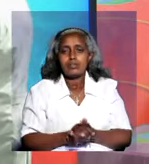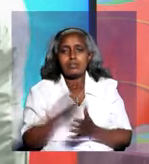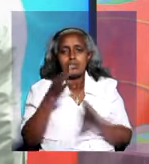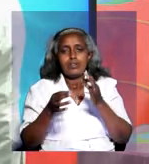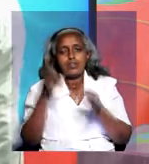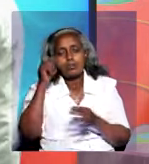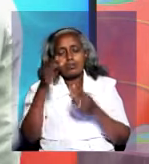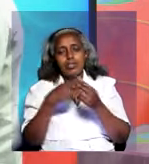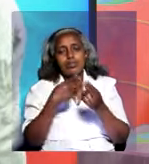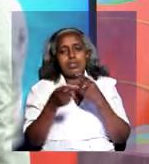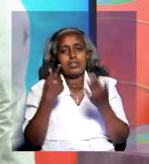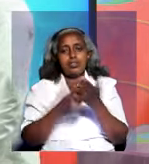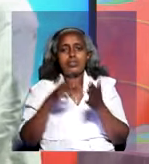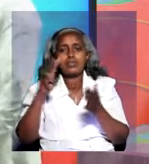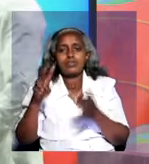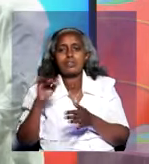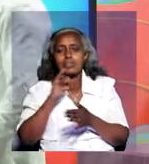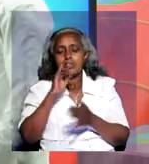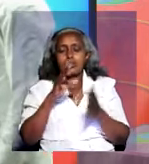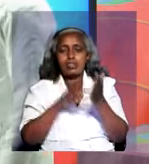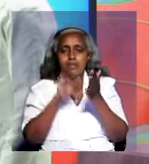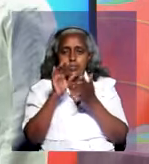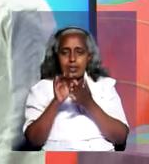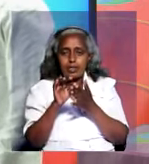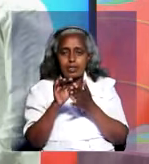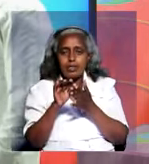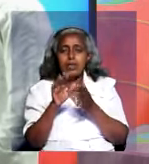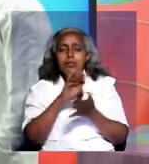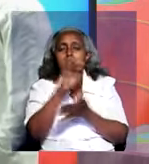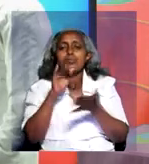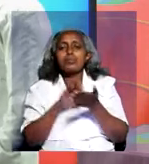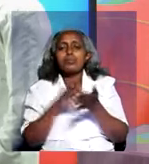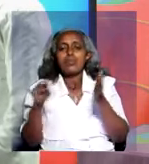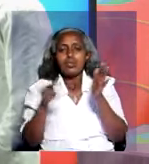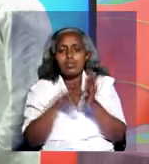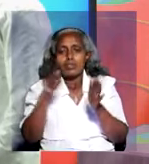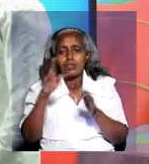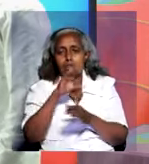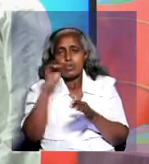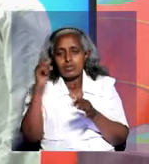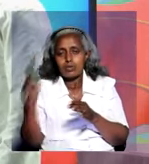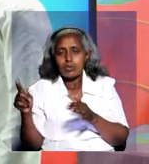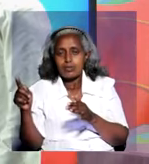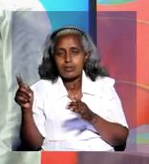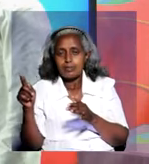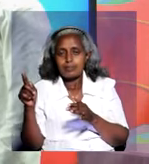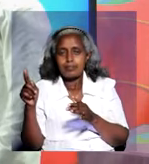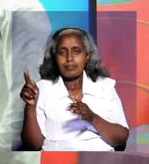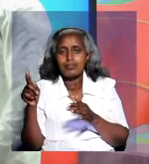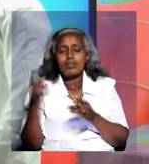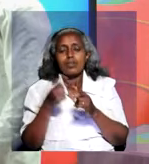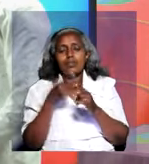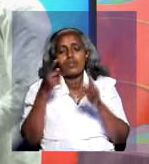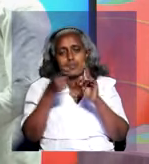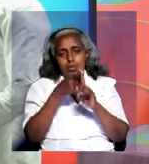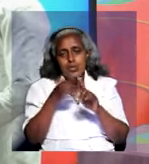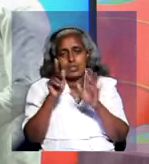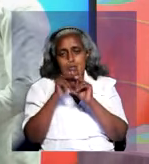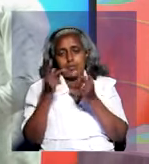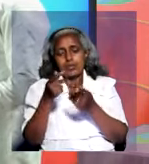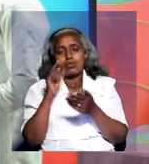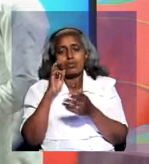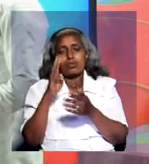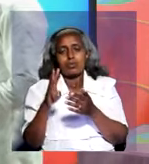you multiply this vector by the numbers between negative 1 and 1, for positive part it will